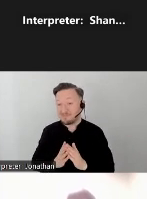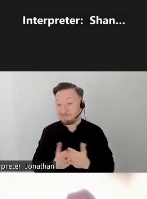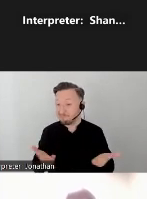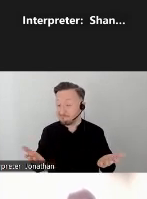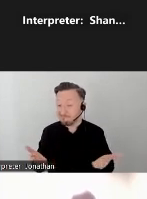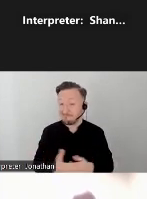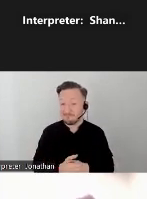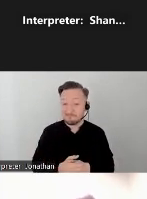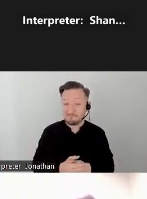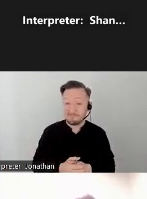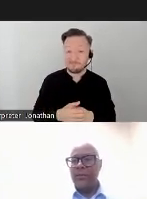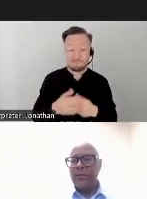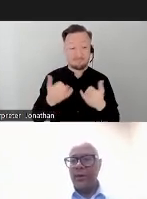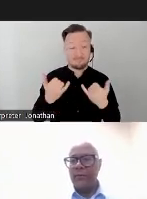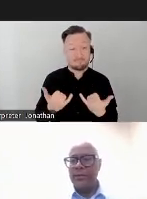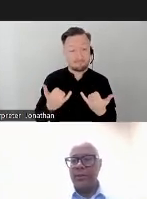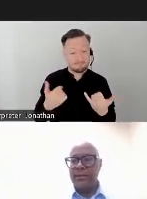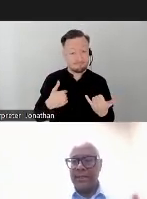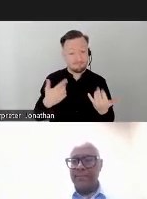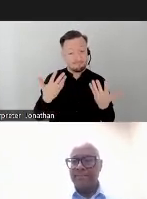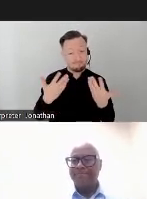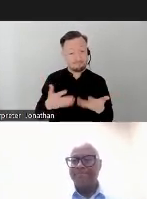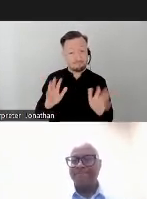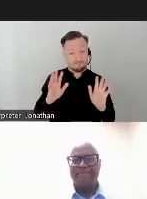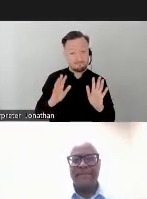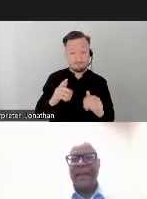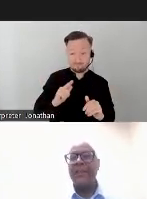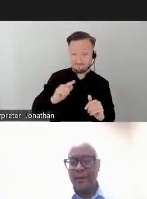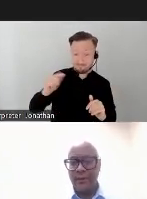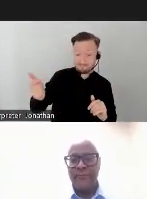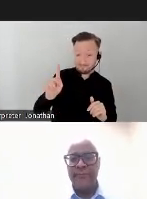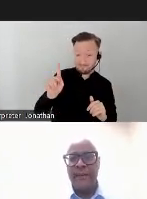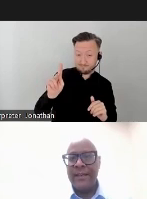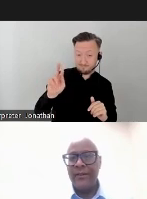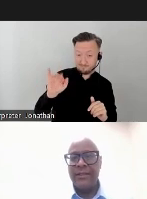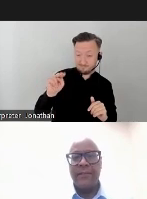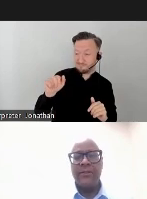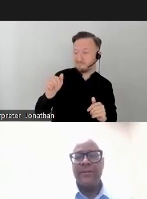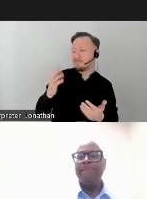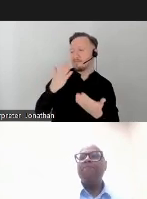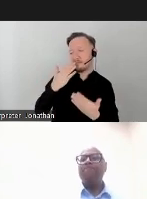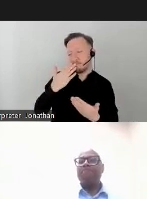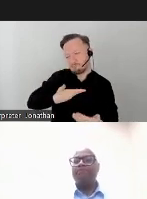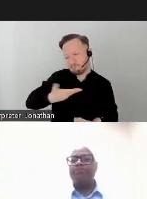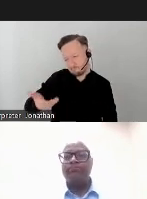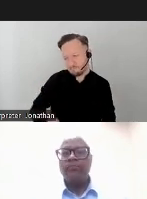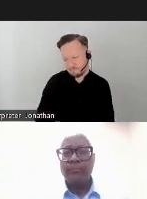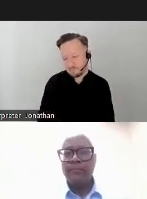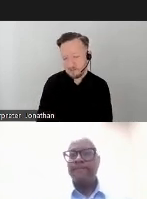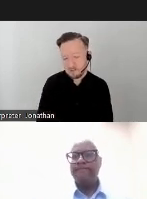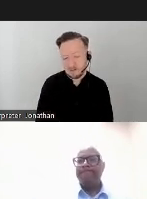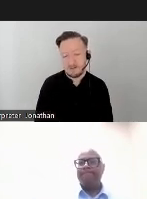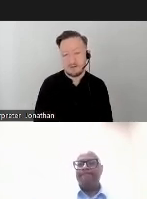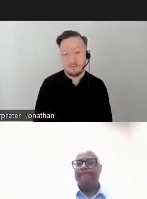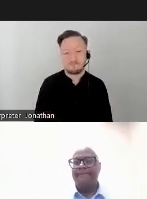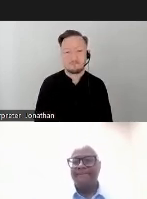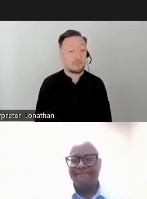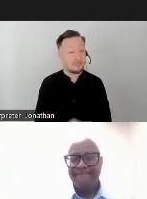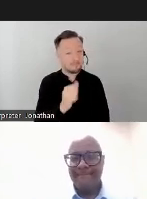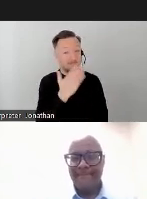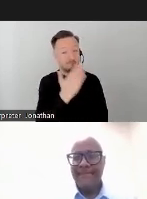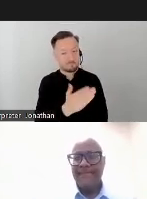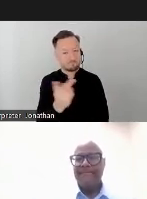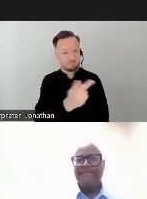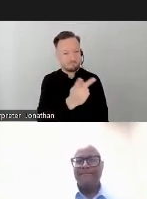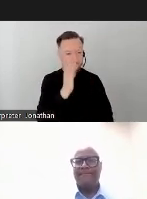that, I will, at this point, turn it back over to Christina. Thank you again for this opportunity. Well, thank you, both